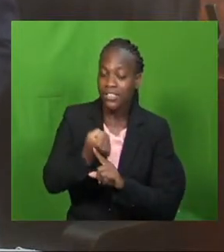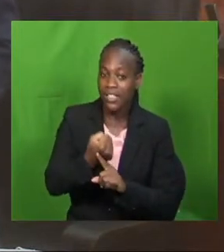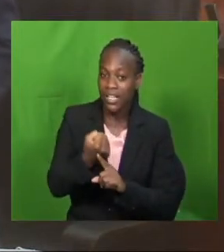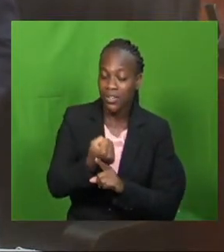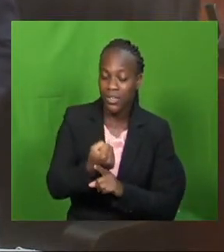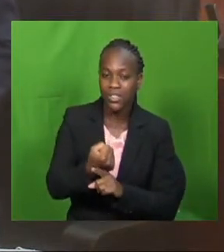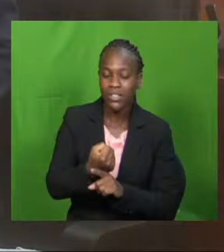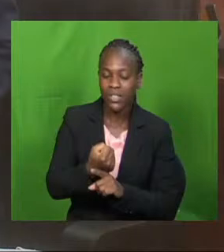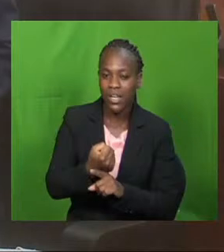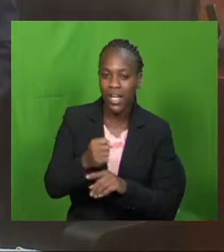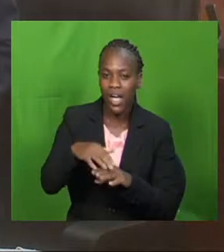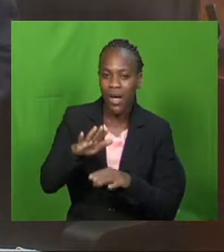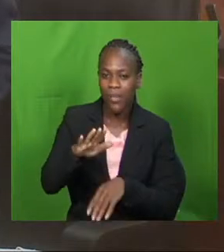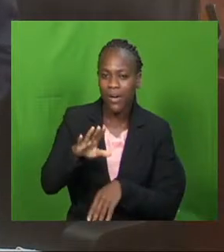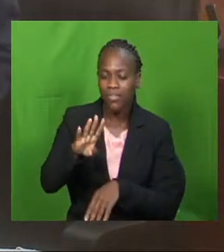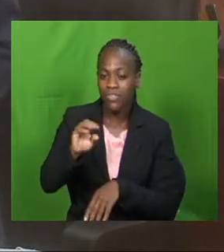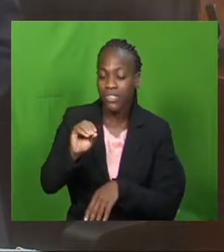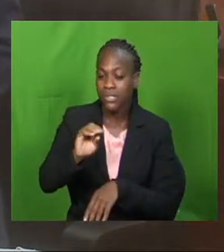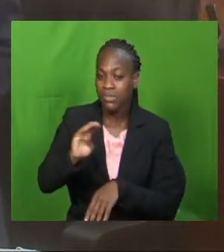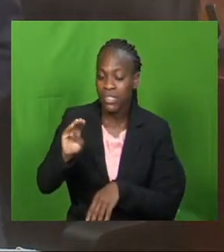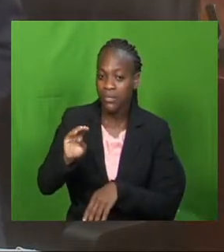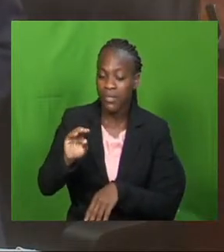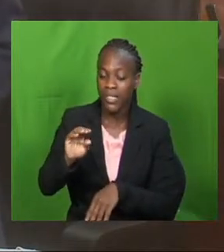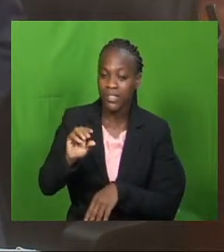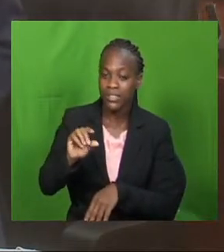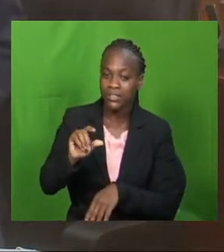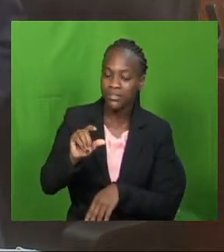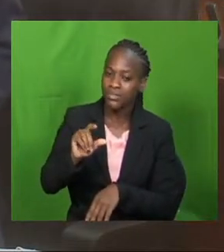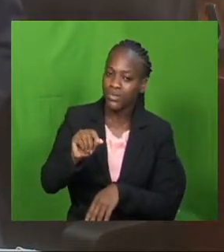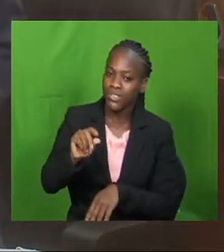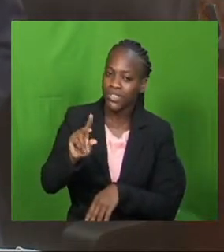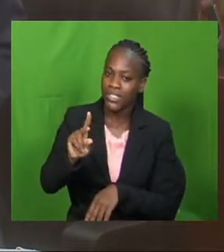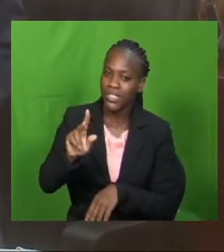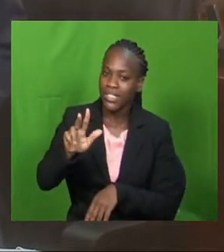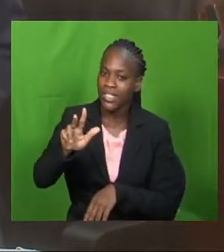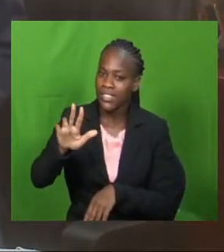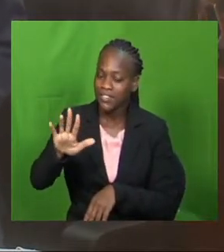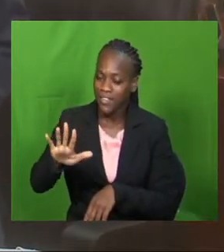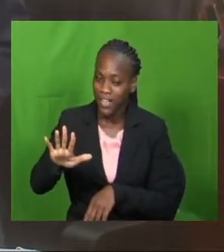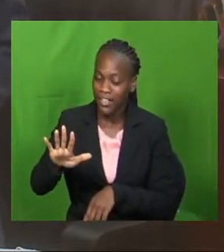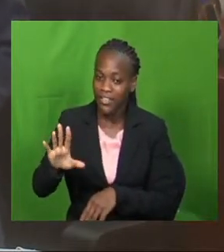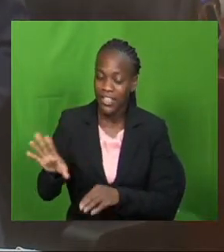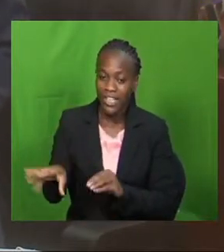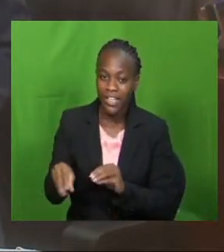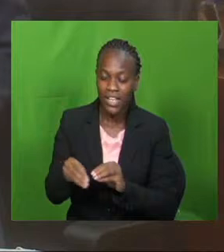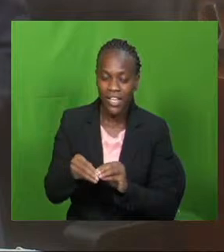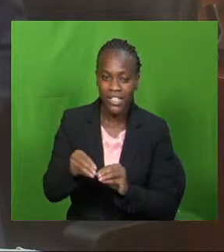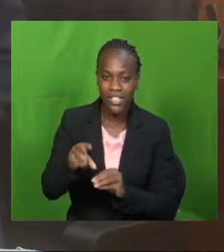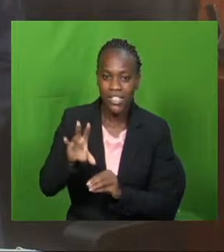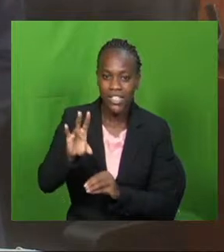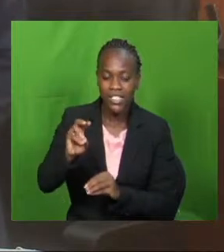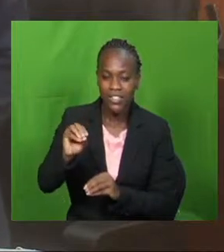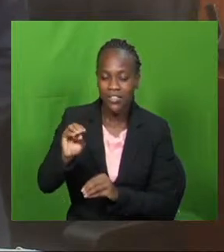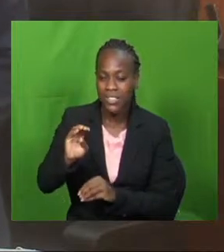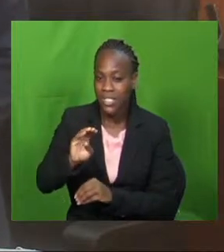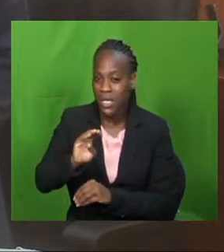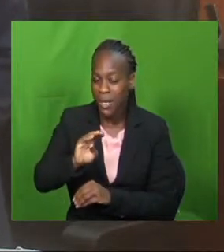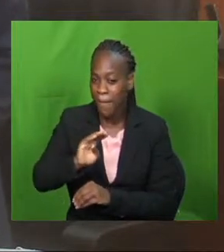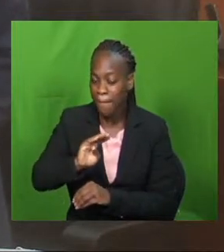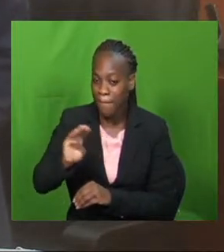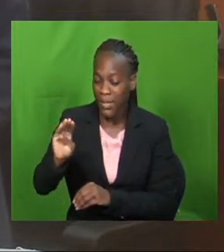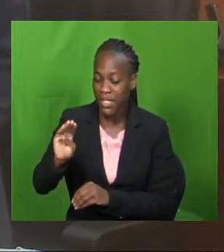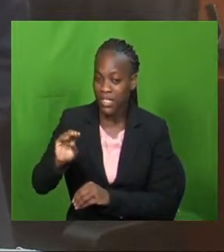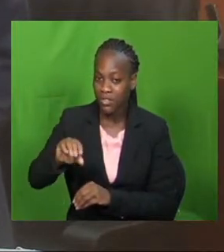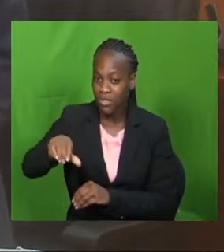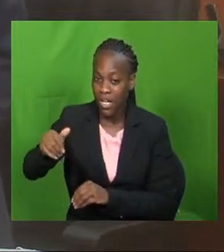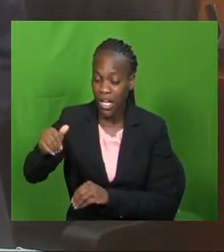2035 and add 76 billion United States dollars worth of income to the rest of